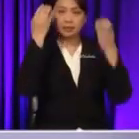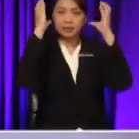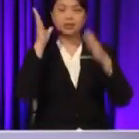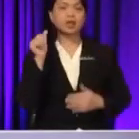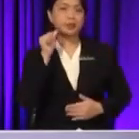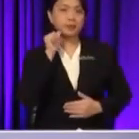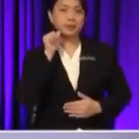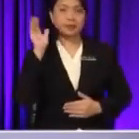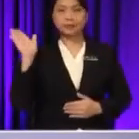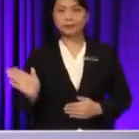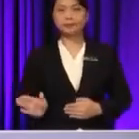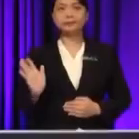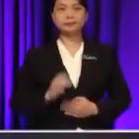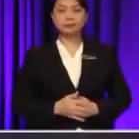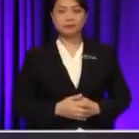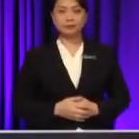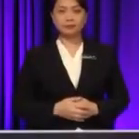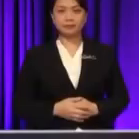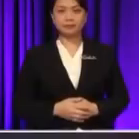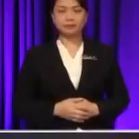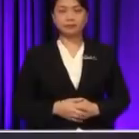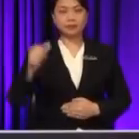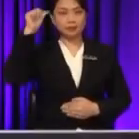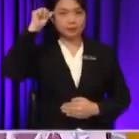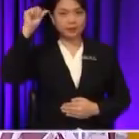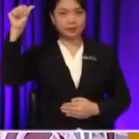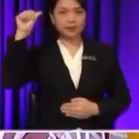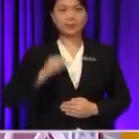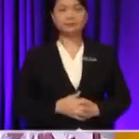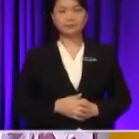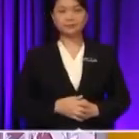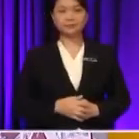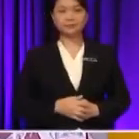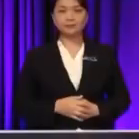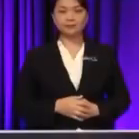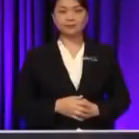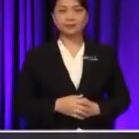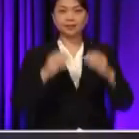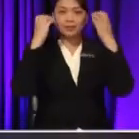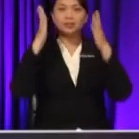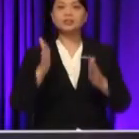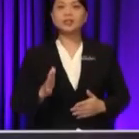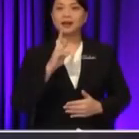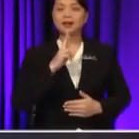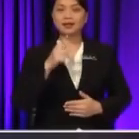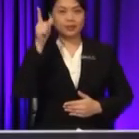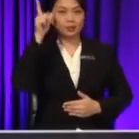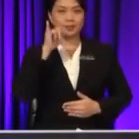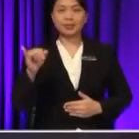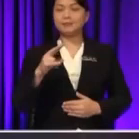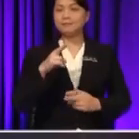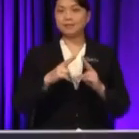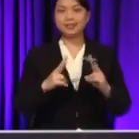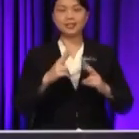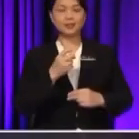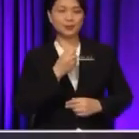Husna Mohamad Razali. Hi teacher. Hi. Assalamualaikum. Waalaikumsalam. Wah, teacher, you're looking very sweet today. Okay. Thank